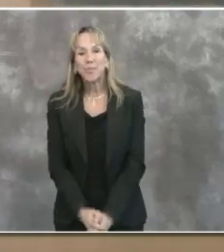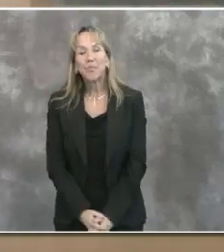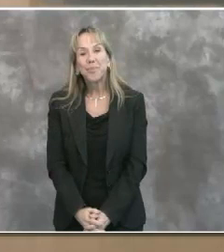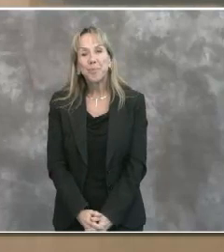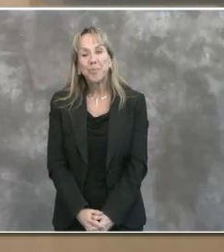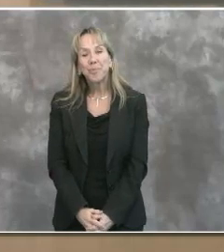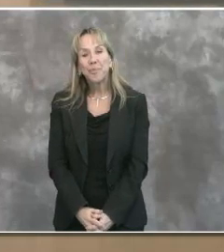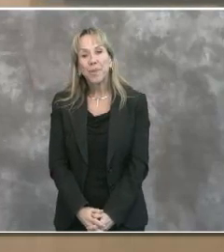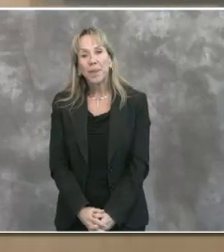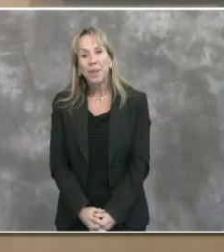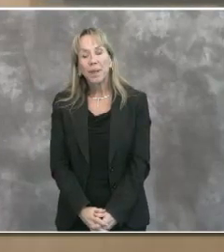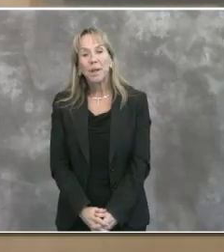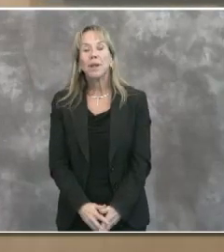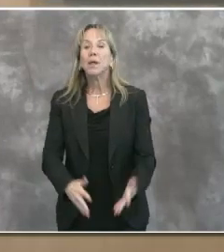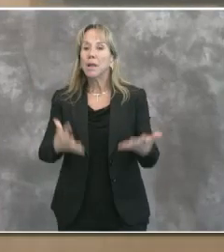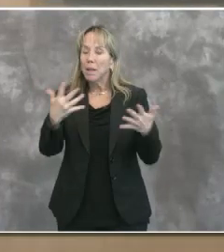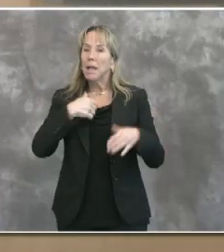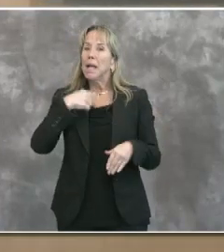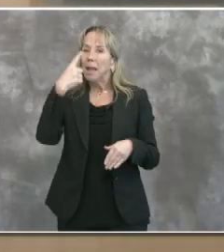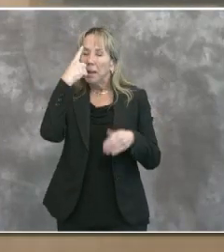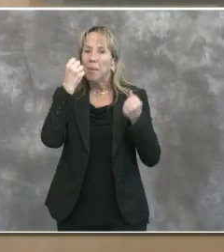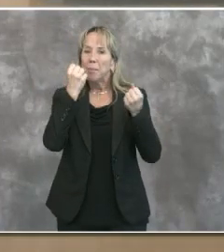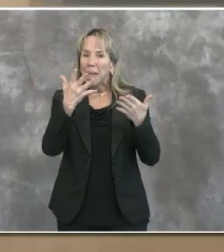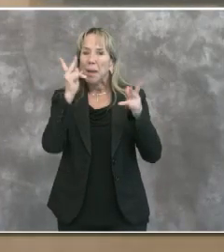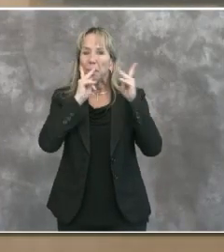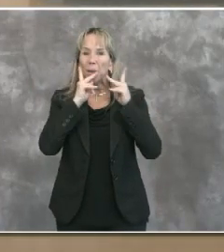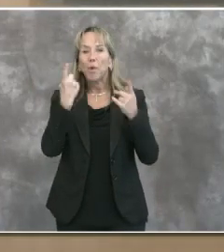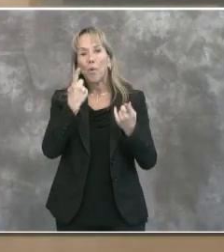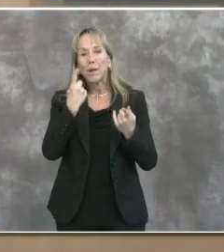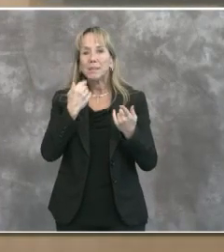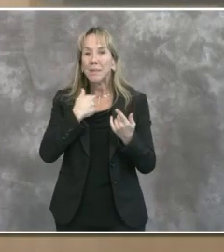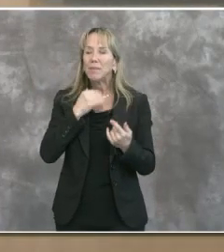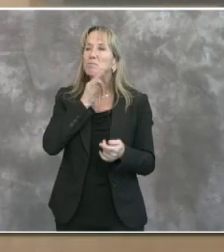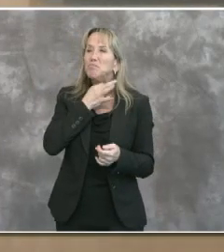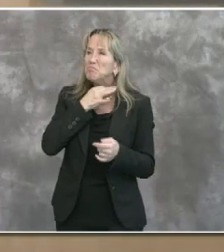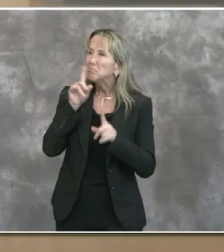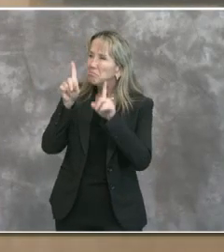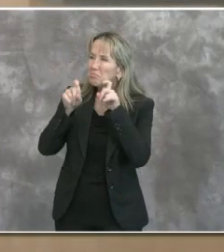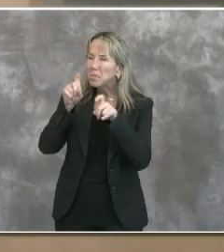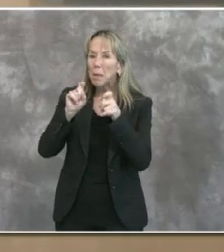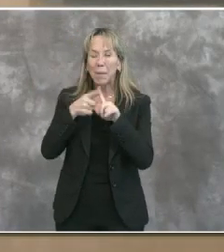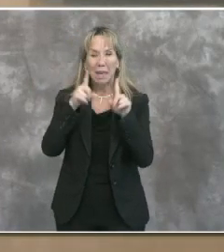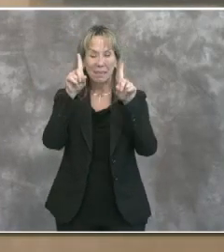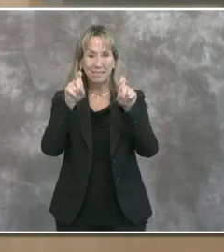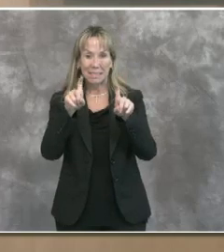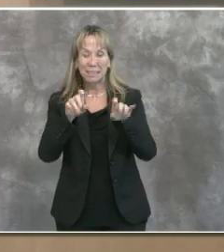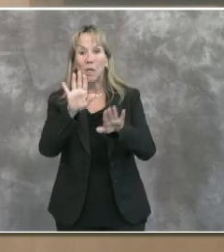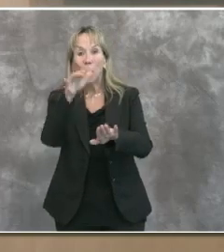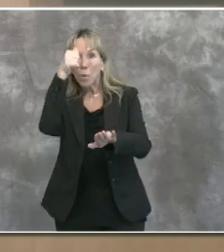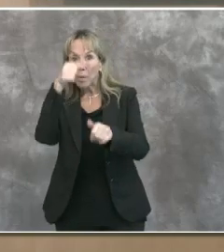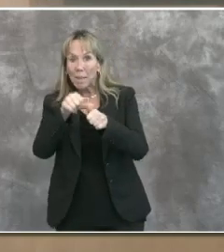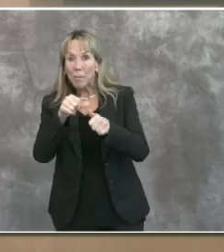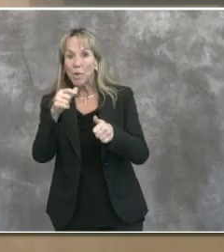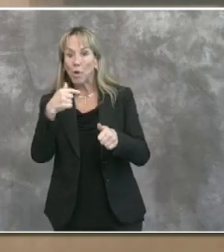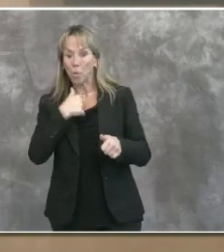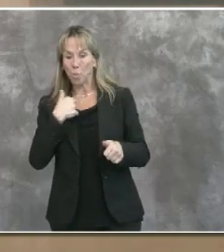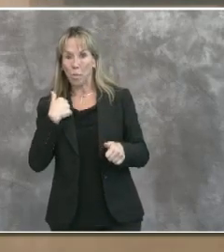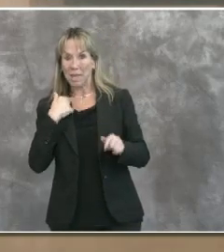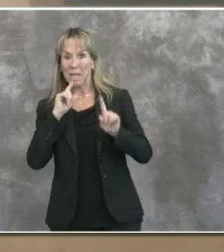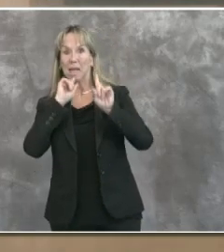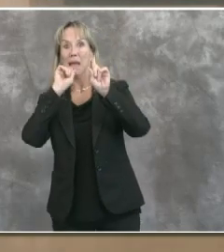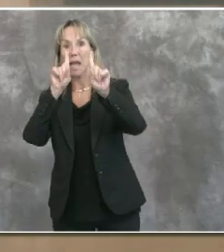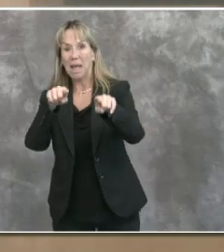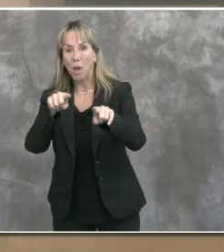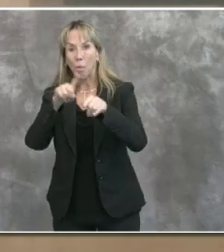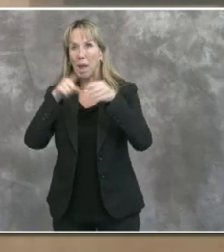Sure. I think there are always a lot of questions about testing. Remember that what we report are tests that are